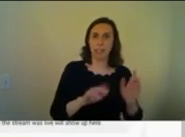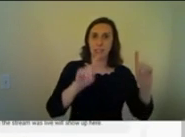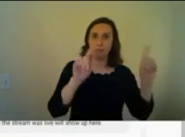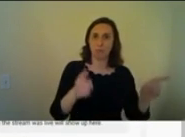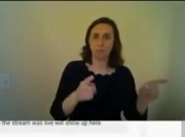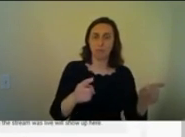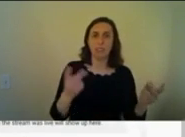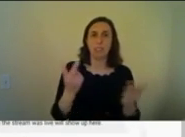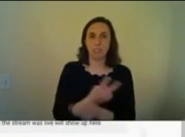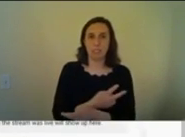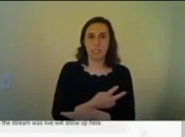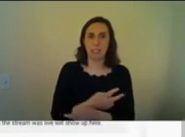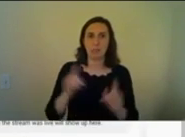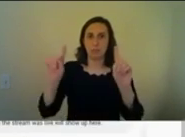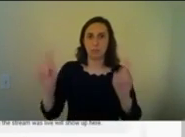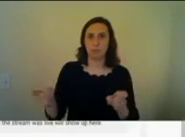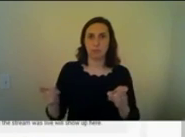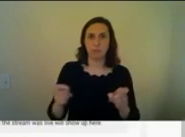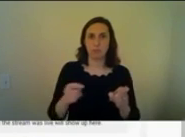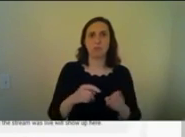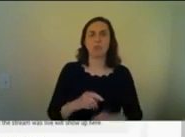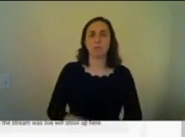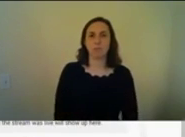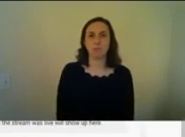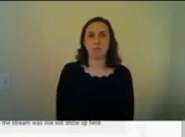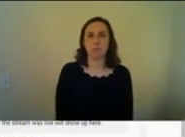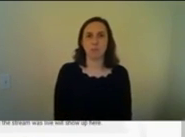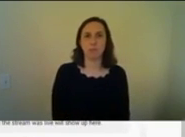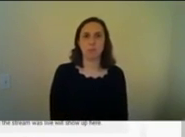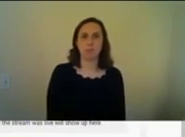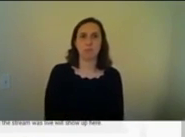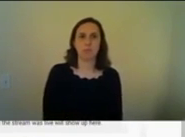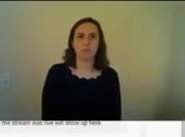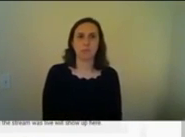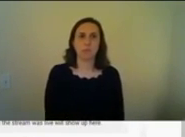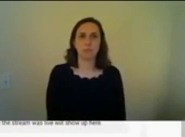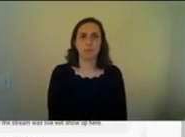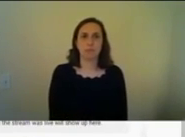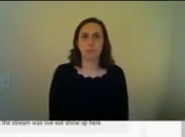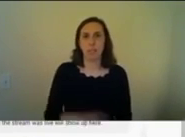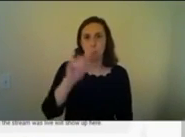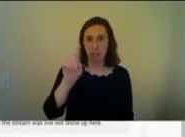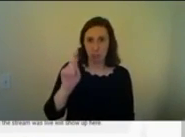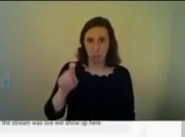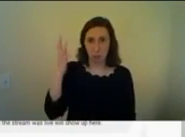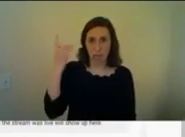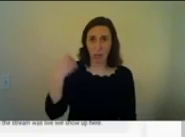times x squared plus 1 should equal, put our question mark here because we're checking,